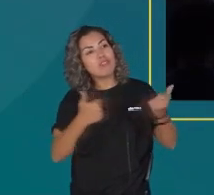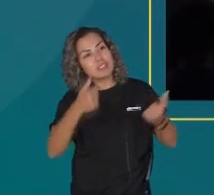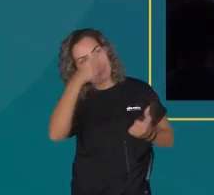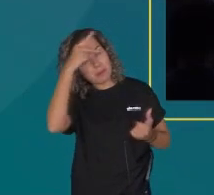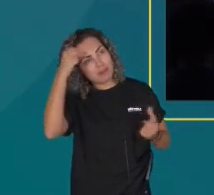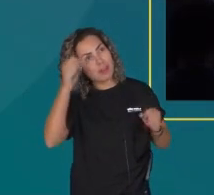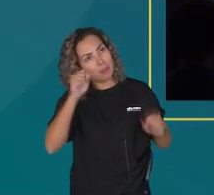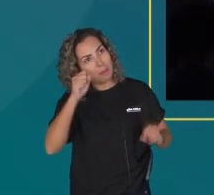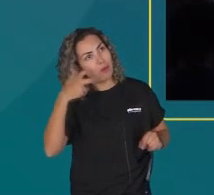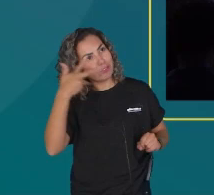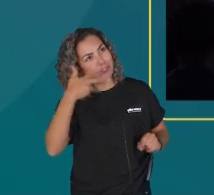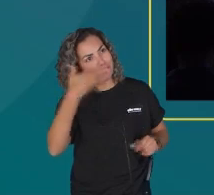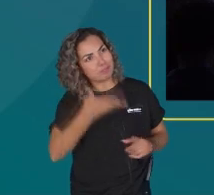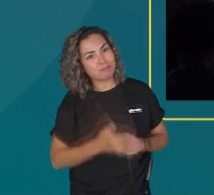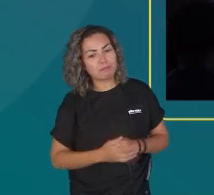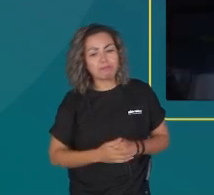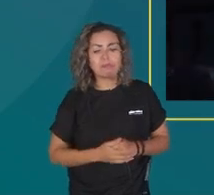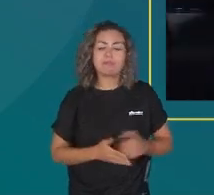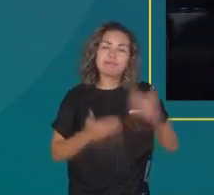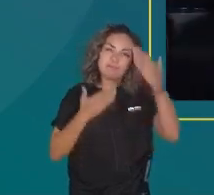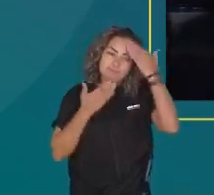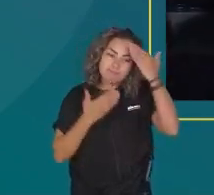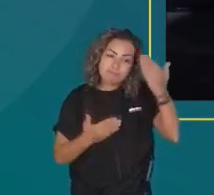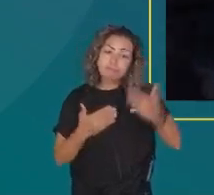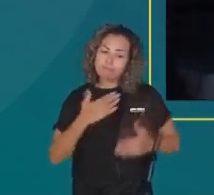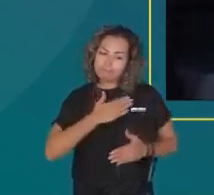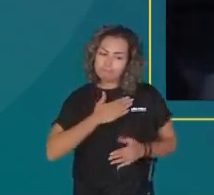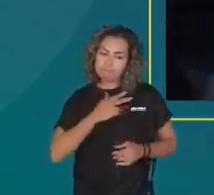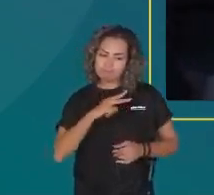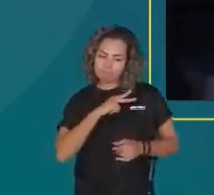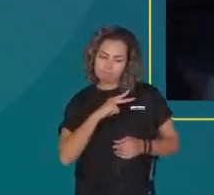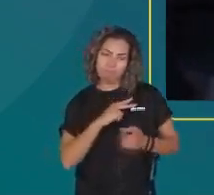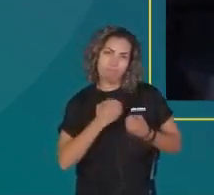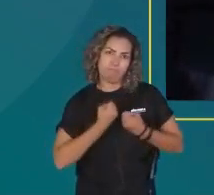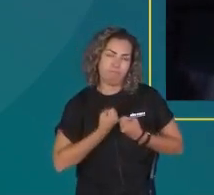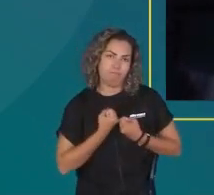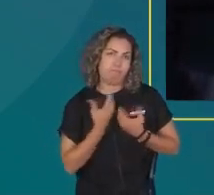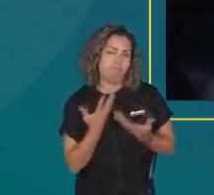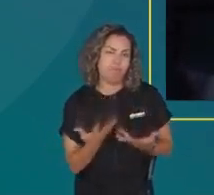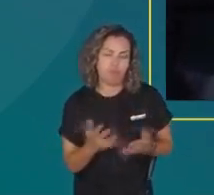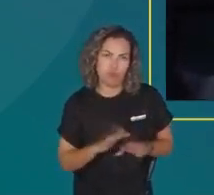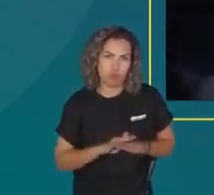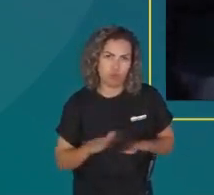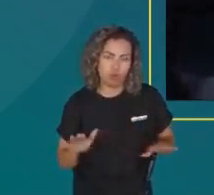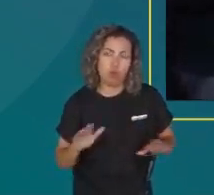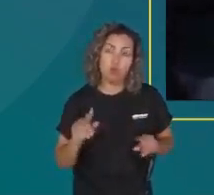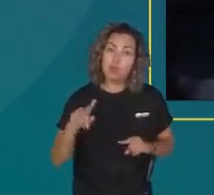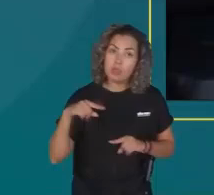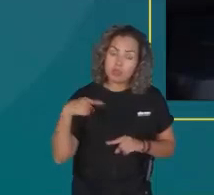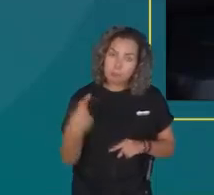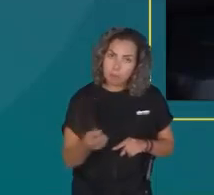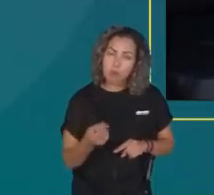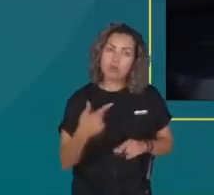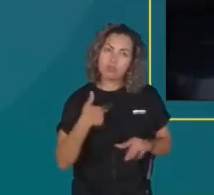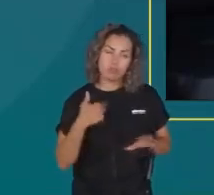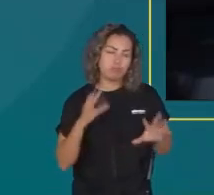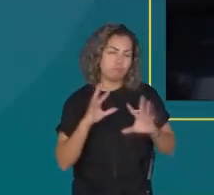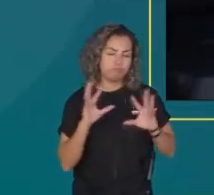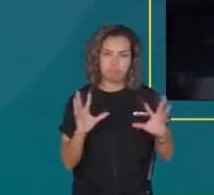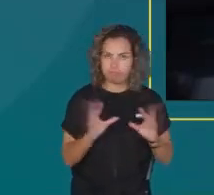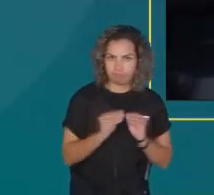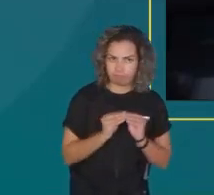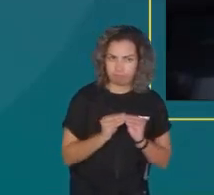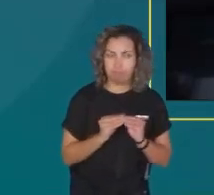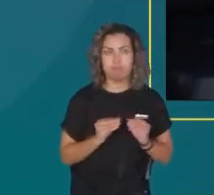I have a personal thing that I want to say, and after that I'll conclude with, and I'm going to rely to a few things you've